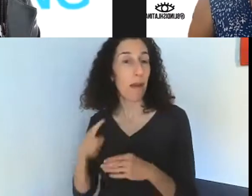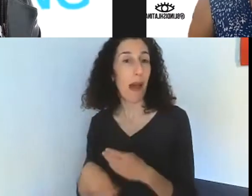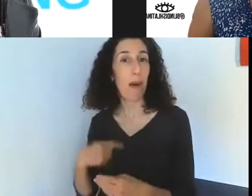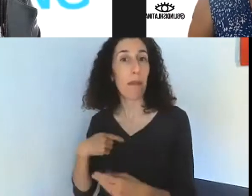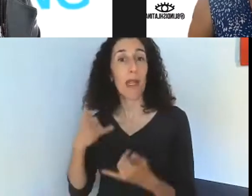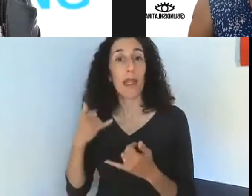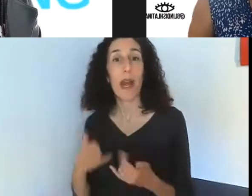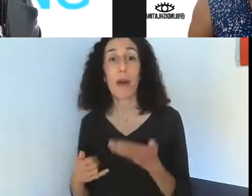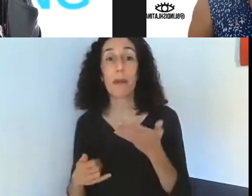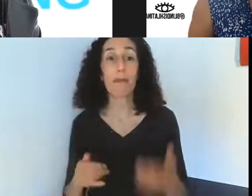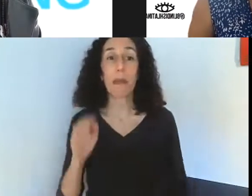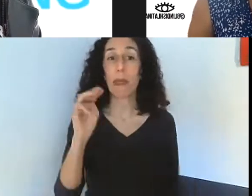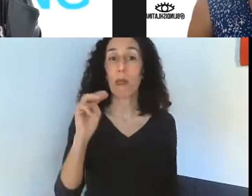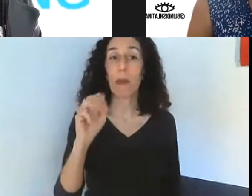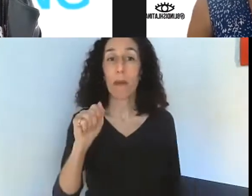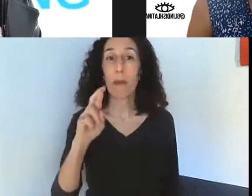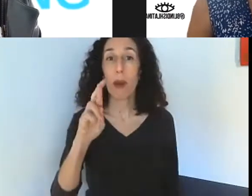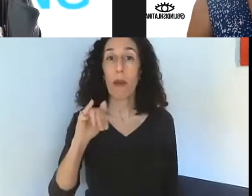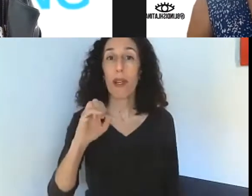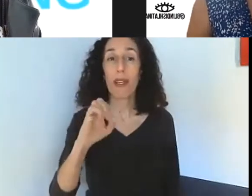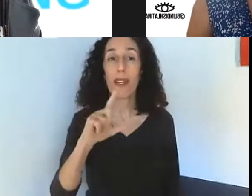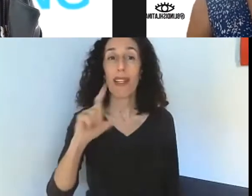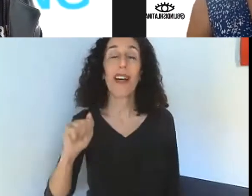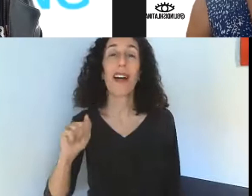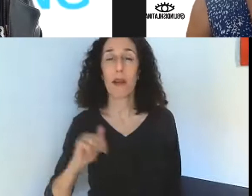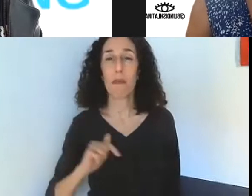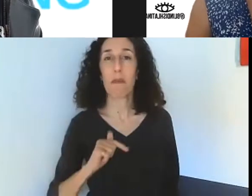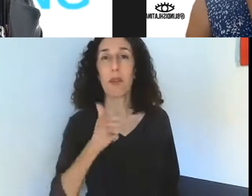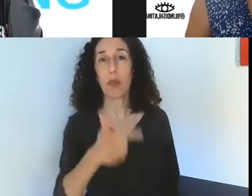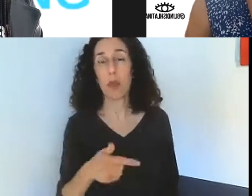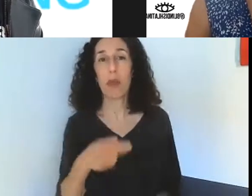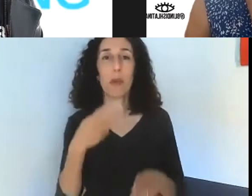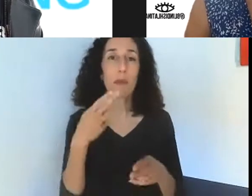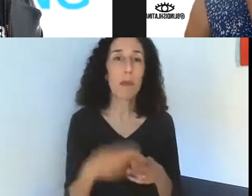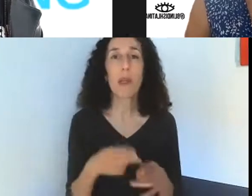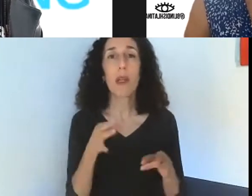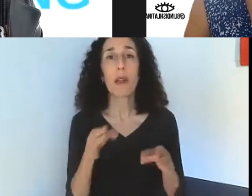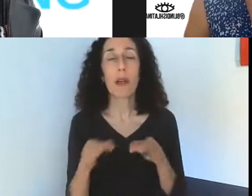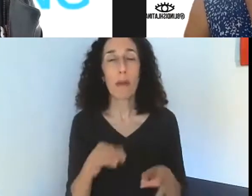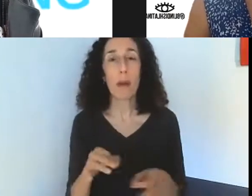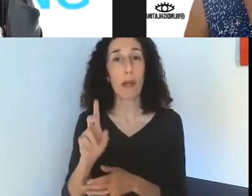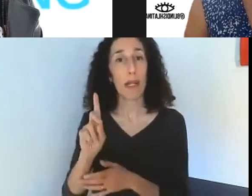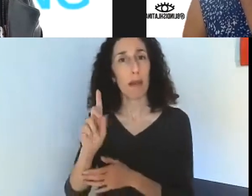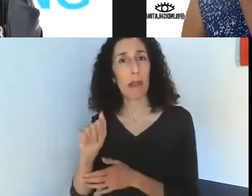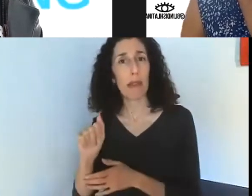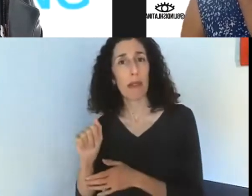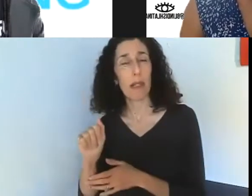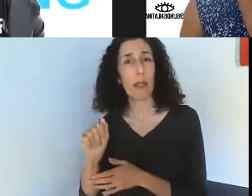to talk to us about, why do we think disability is left out of diversity and equity